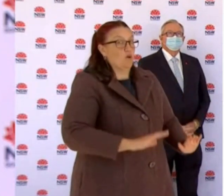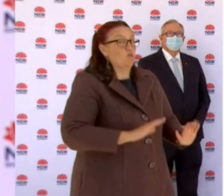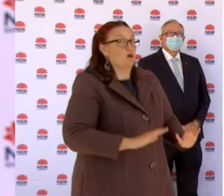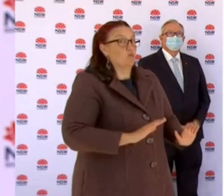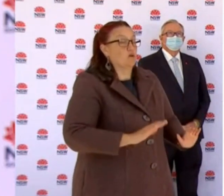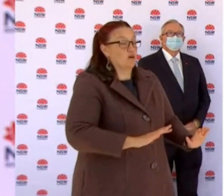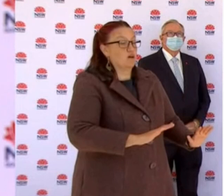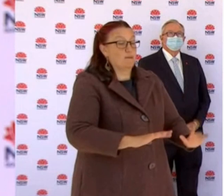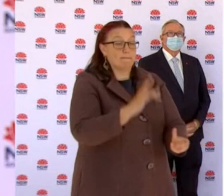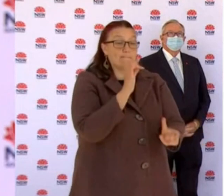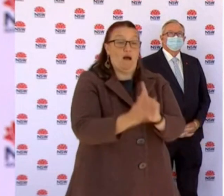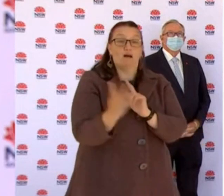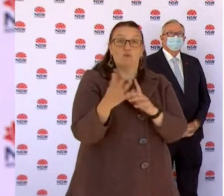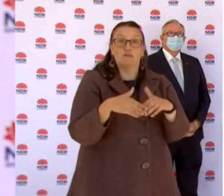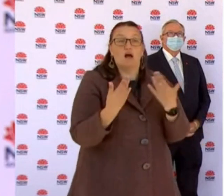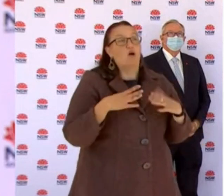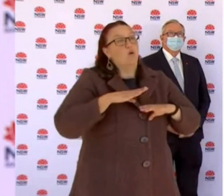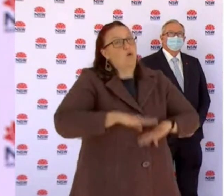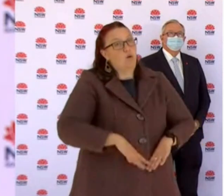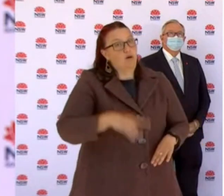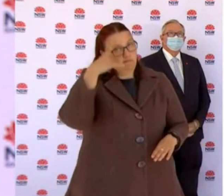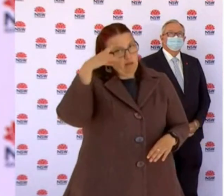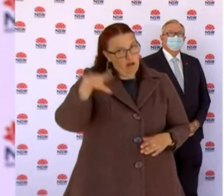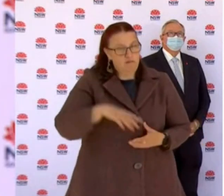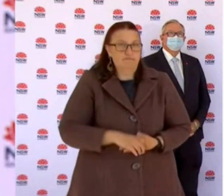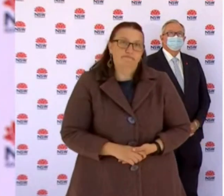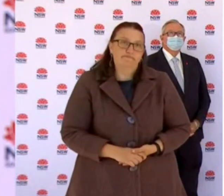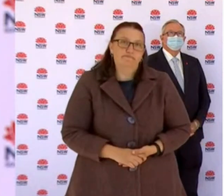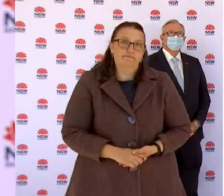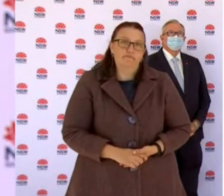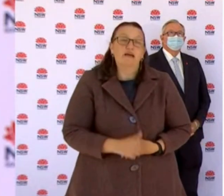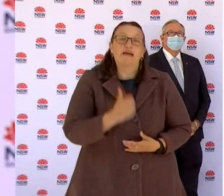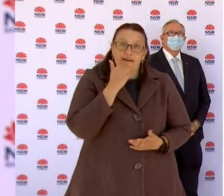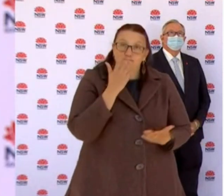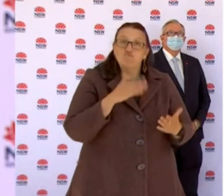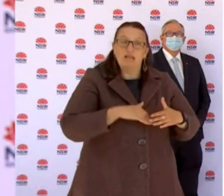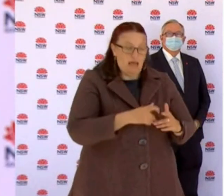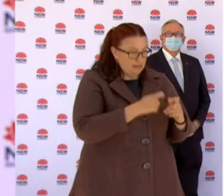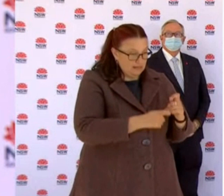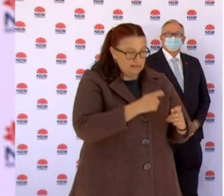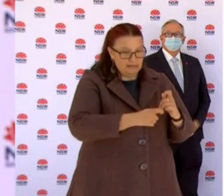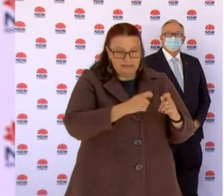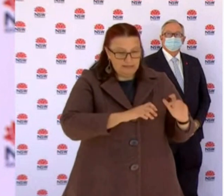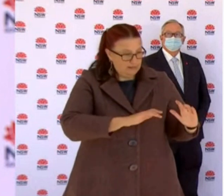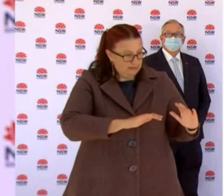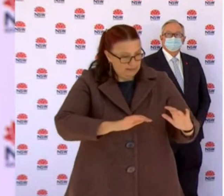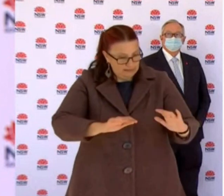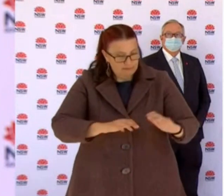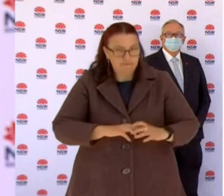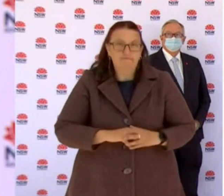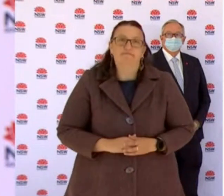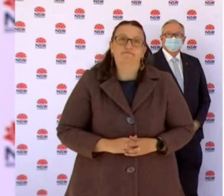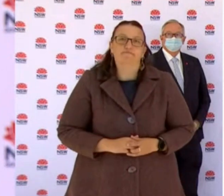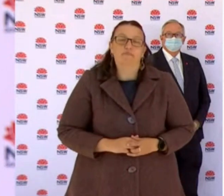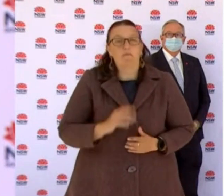woods. And so it is that daily testing where we will be generating new cases. What I'm also hopeful for is that those that are